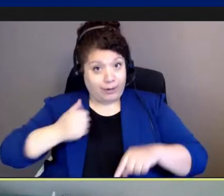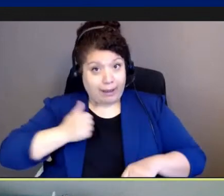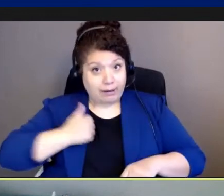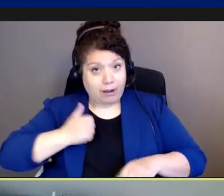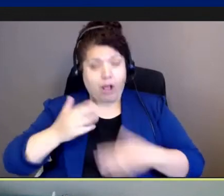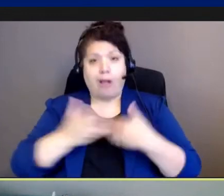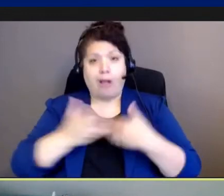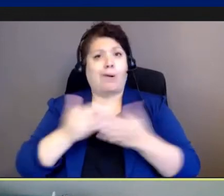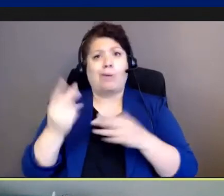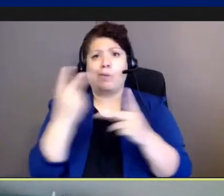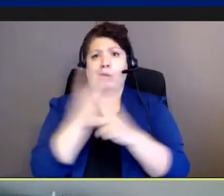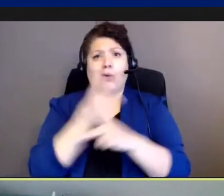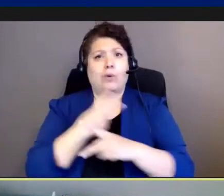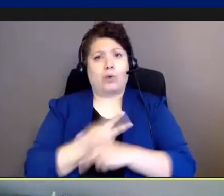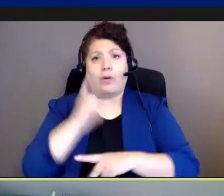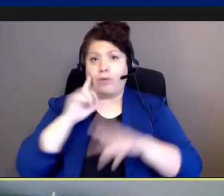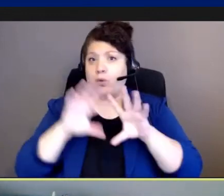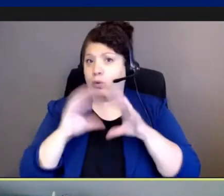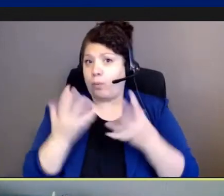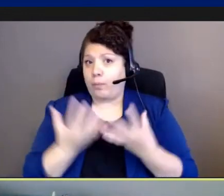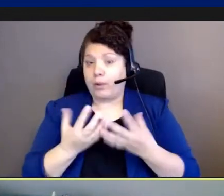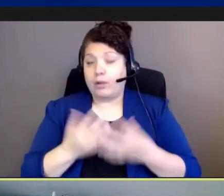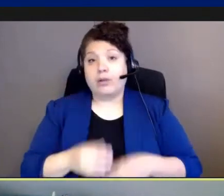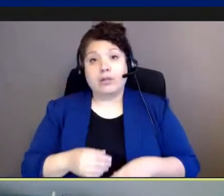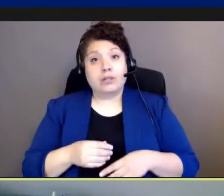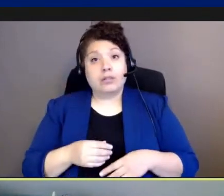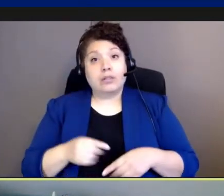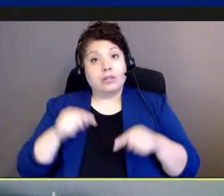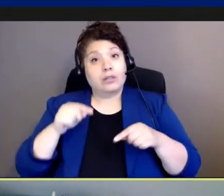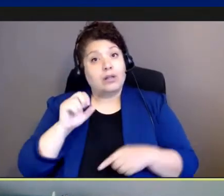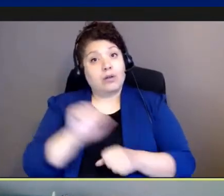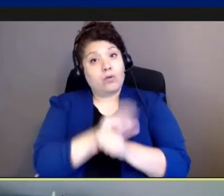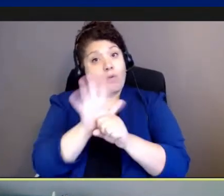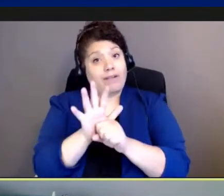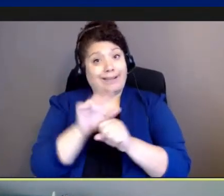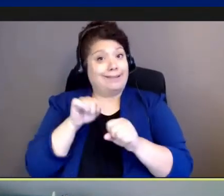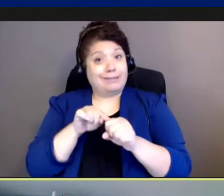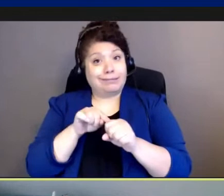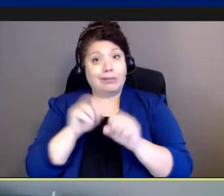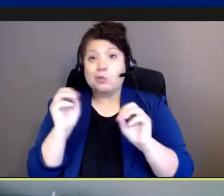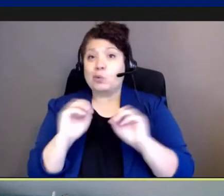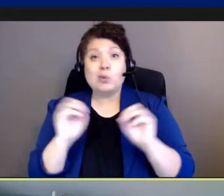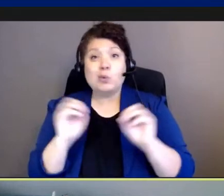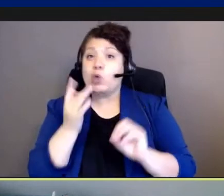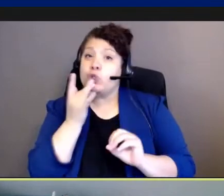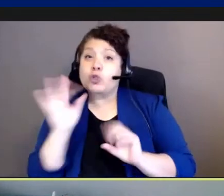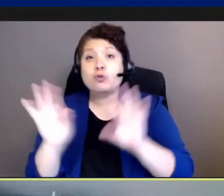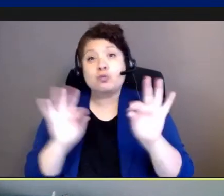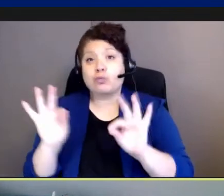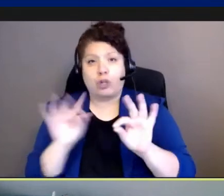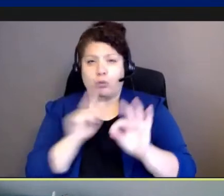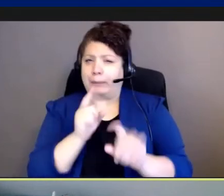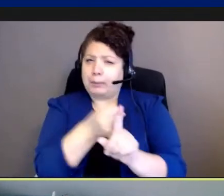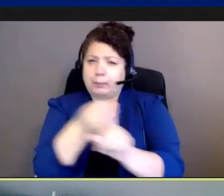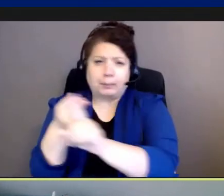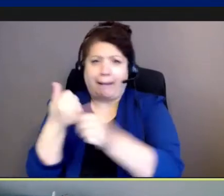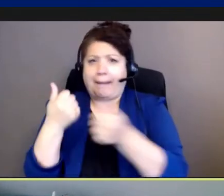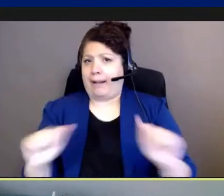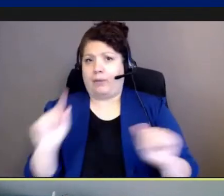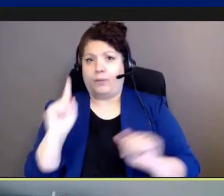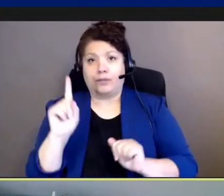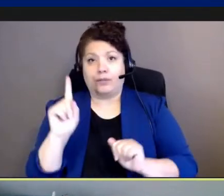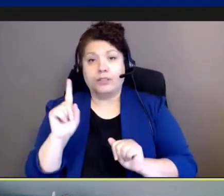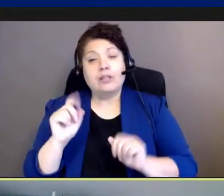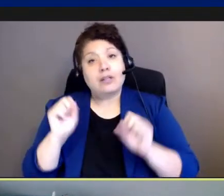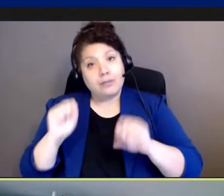virus, COVID-19 does not discriminate. Anyone can be infected. Evidence has shown that certain groups may be more impacted